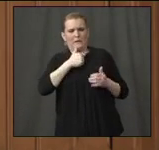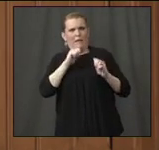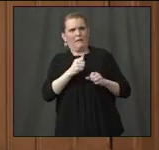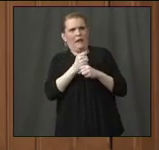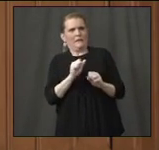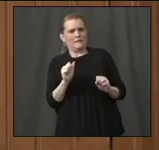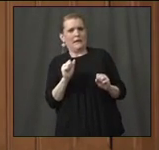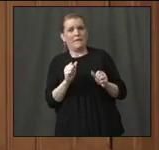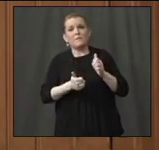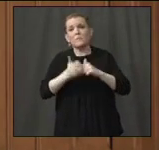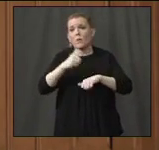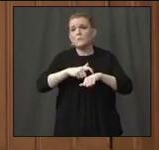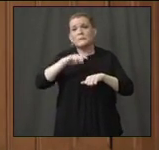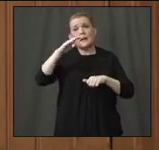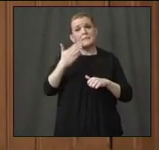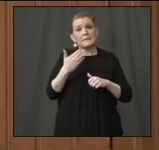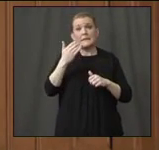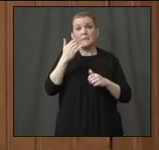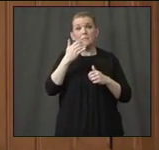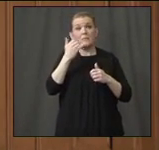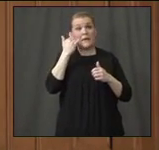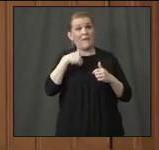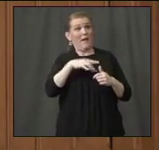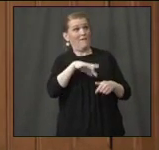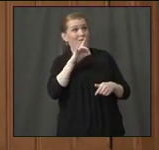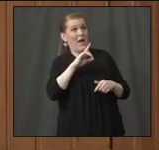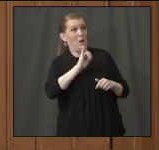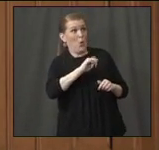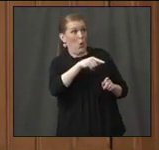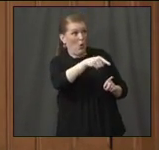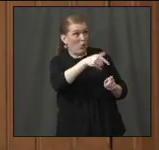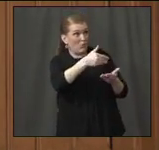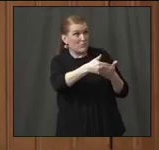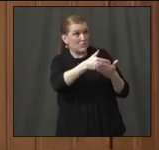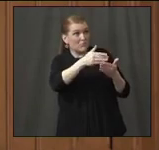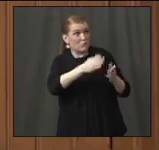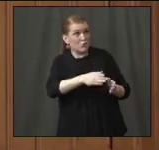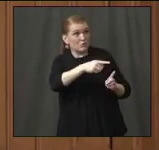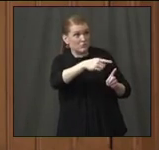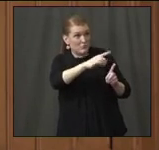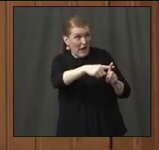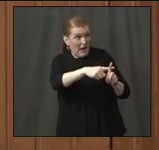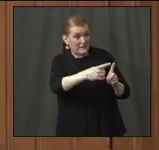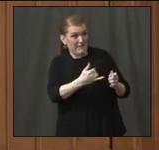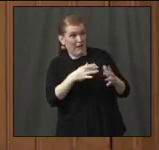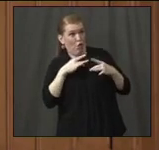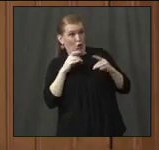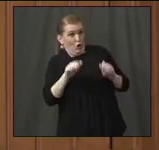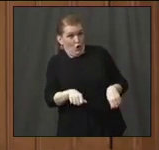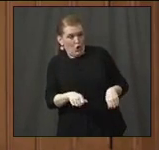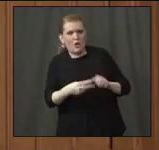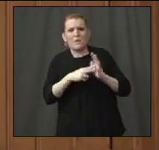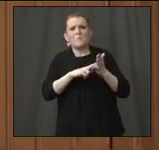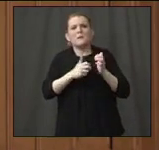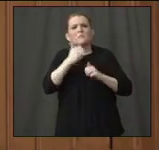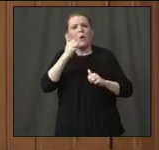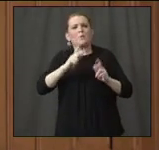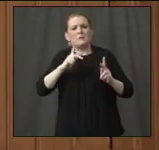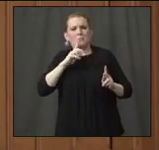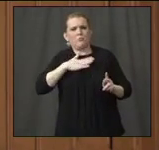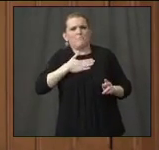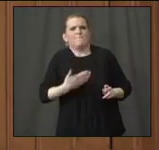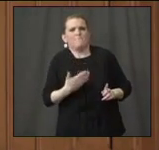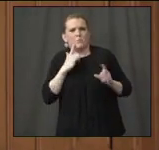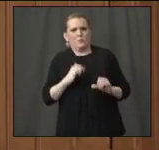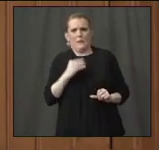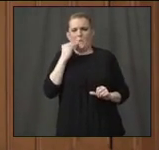days. But as the governor pointed out, this is all voluntary, but the more resources we have, the more people we have doing this process, the more message we